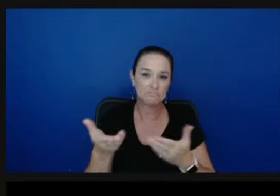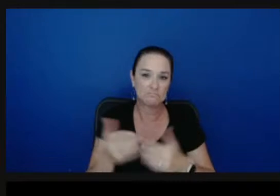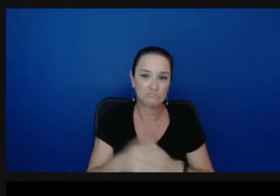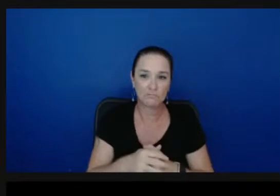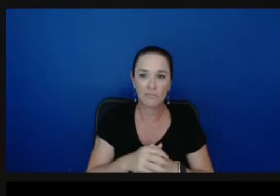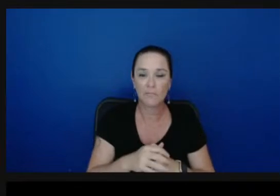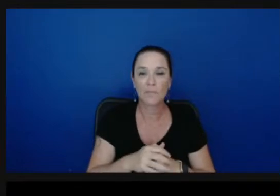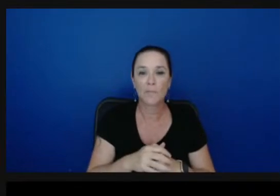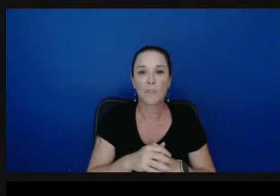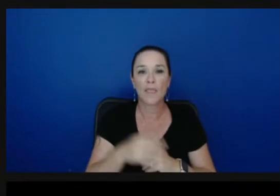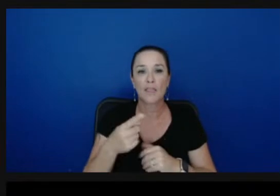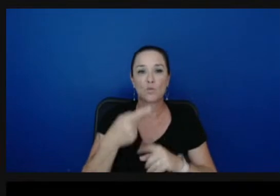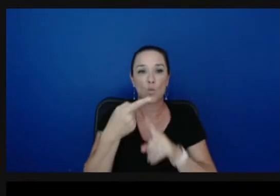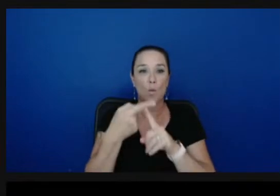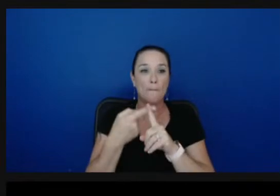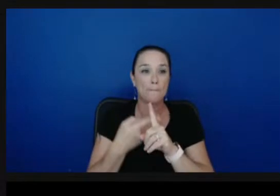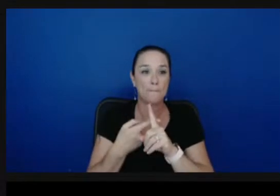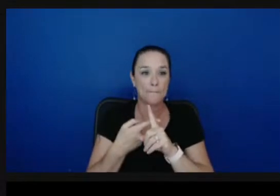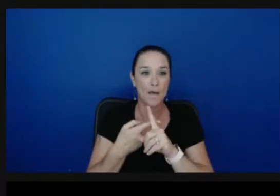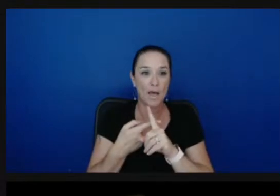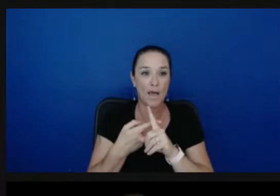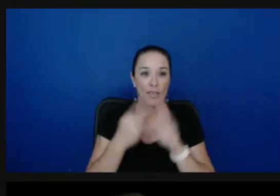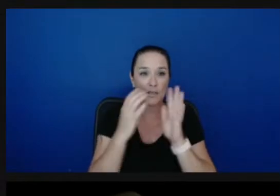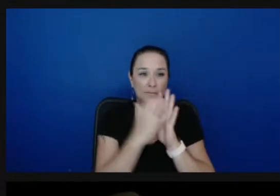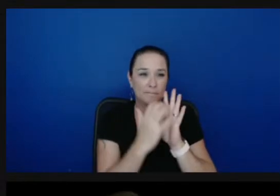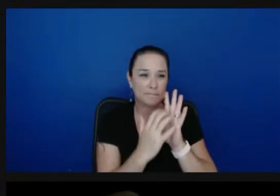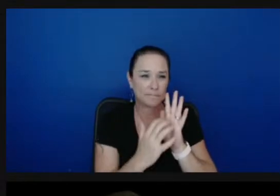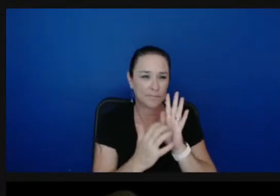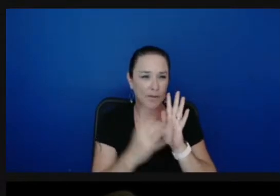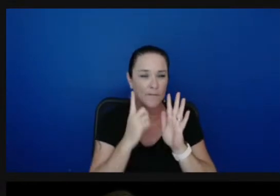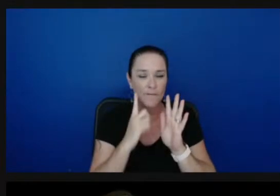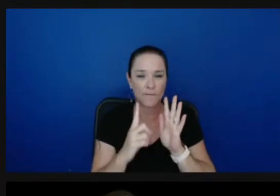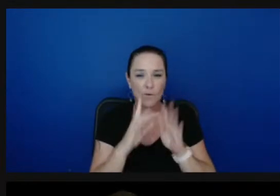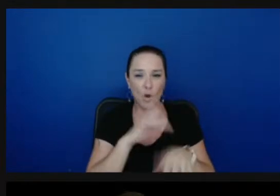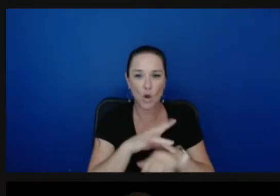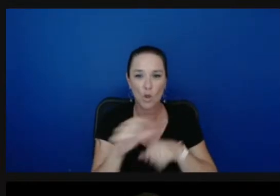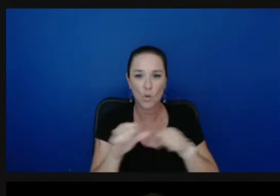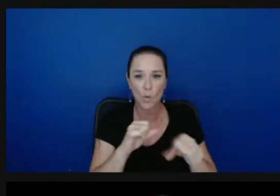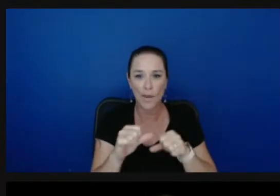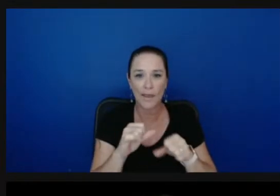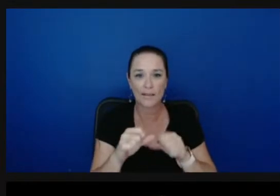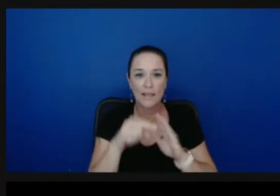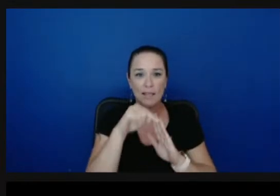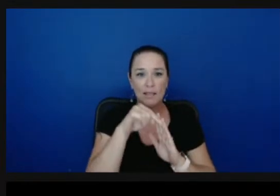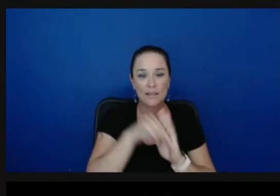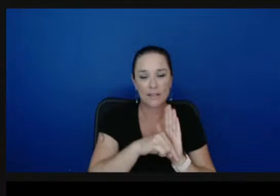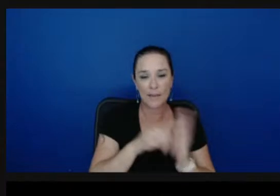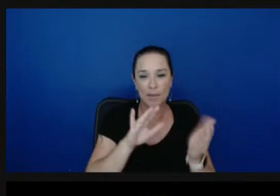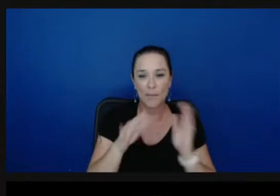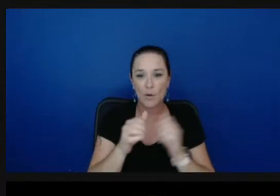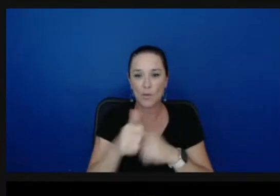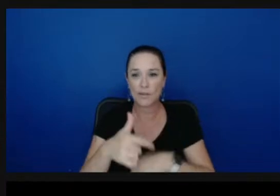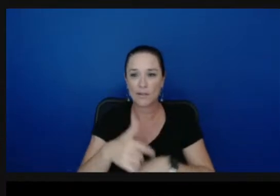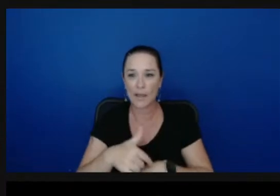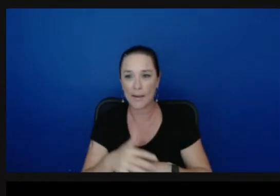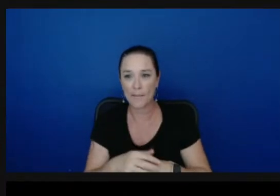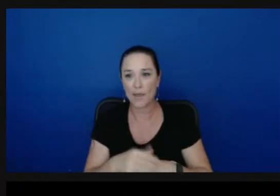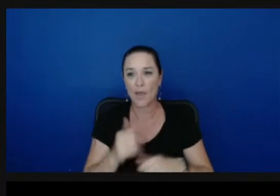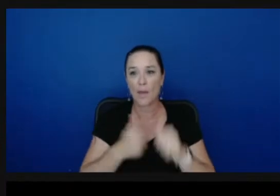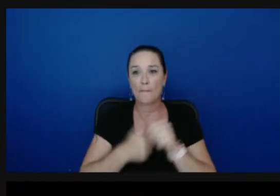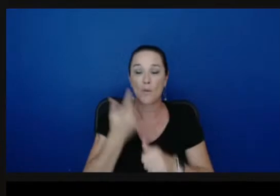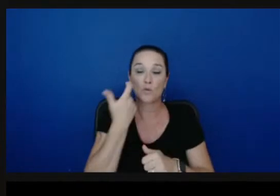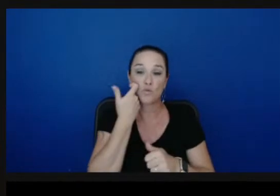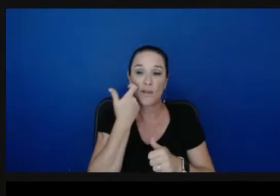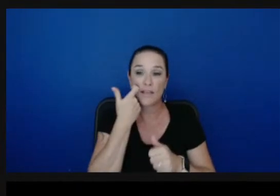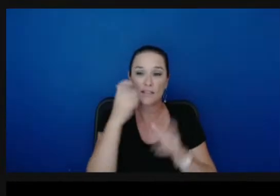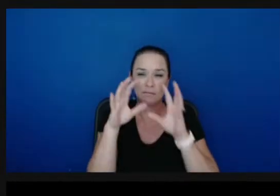There's our 1 month plot, depth versus time. So the most recent pulse was right in here, whereas now